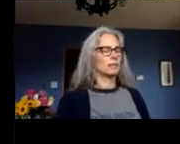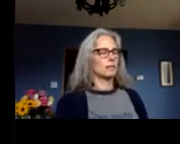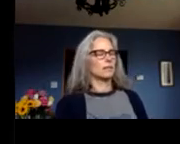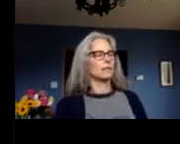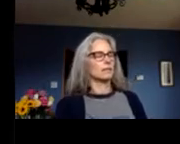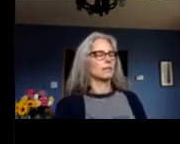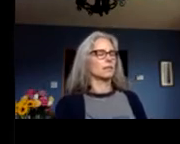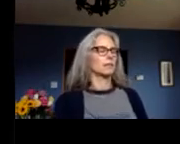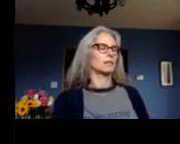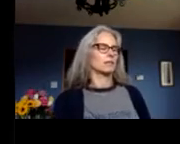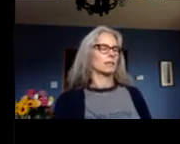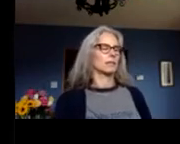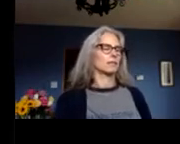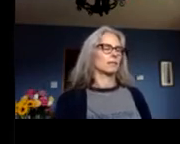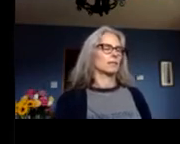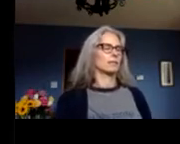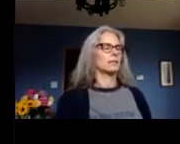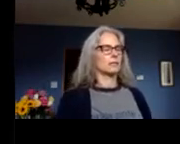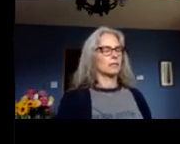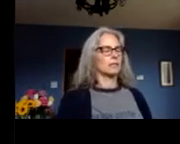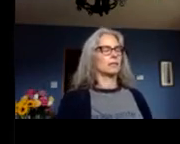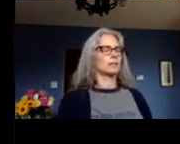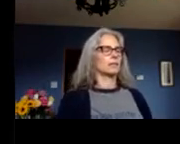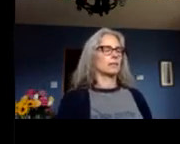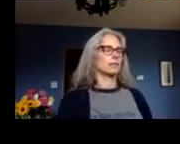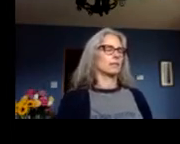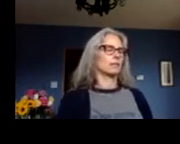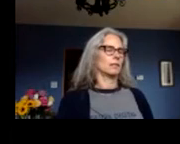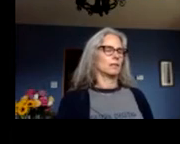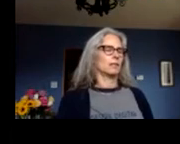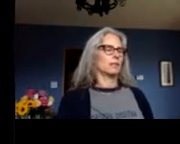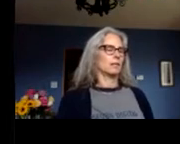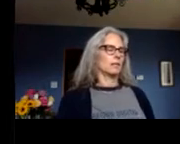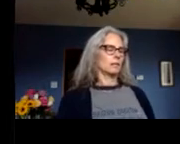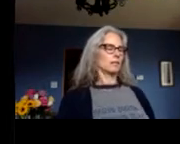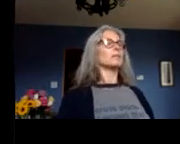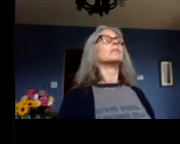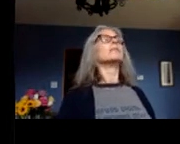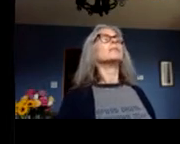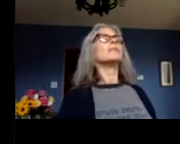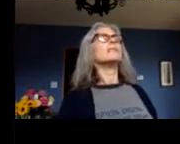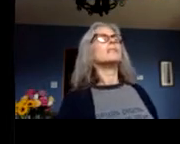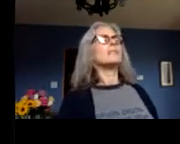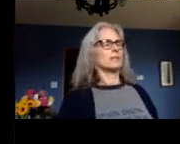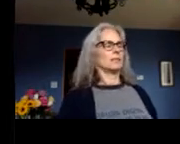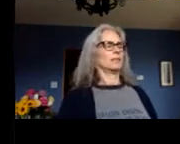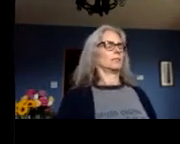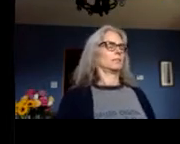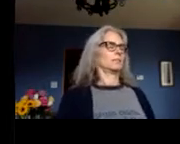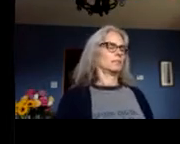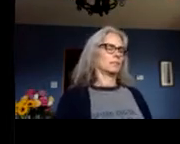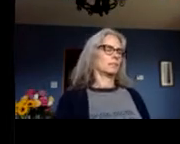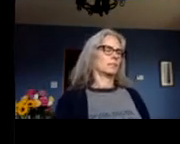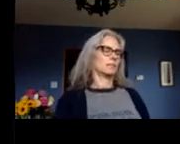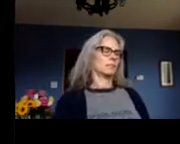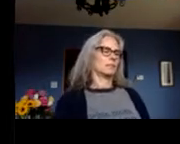answer. And I found it was like a nice place to give students a place to like just ask the question, but also a place where other students could see, oh yeah, I had that question too.